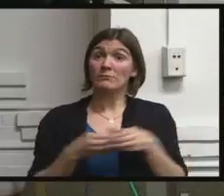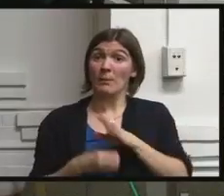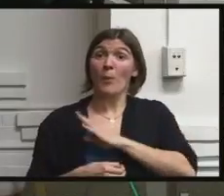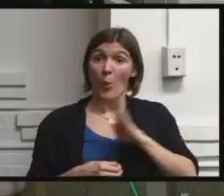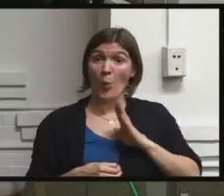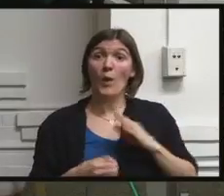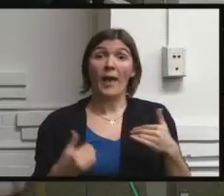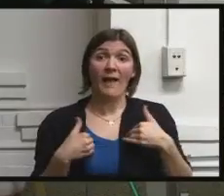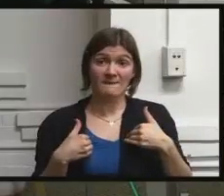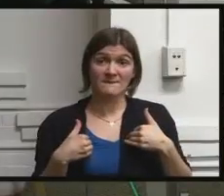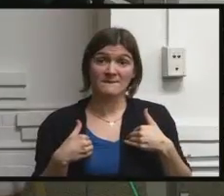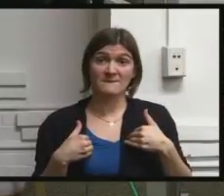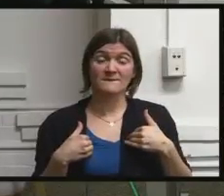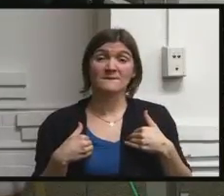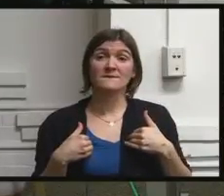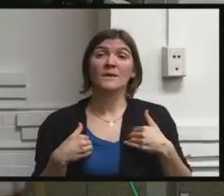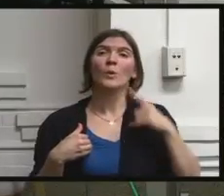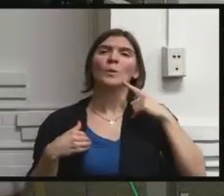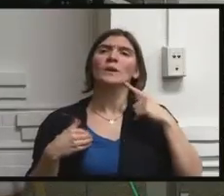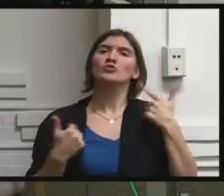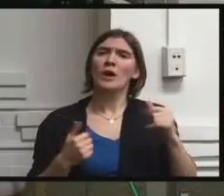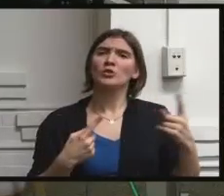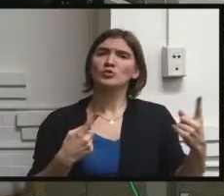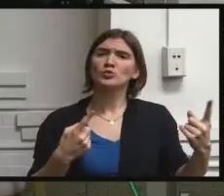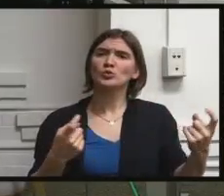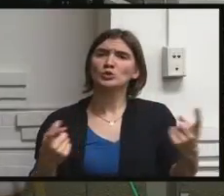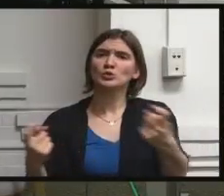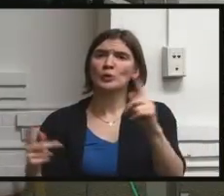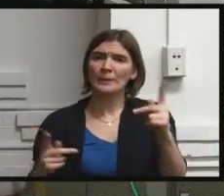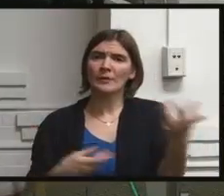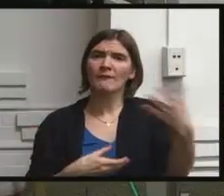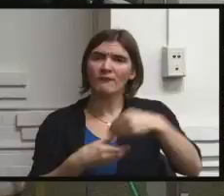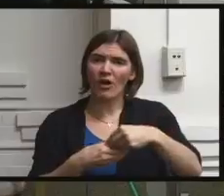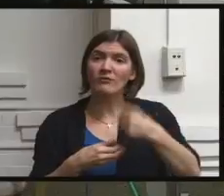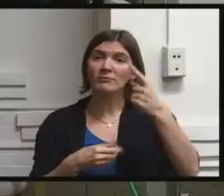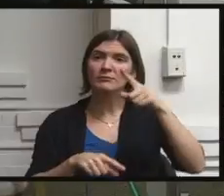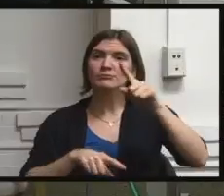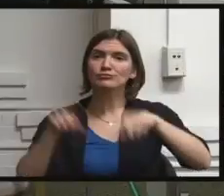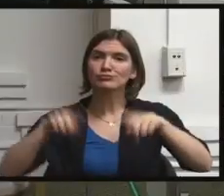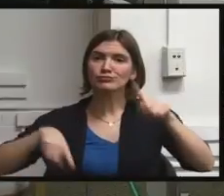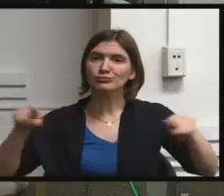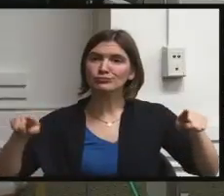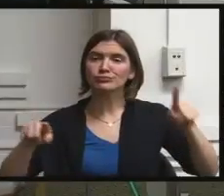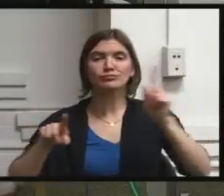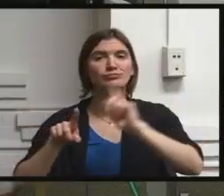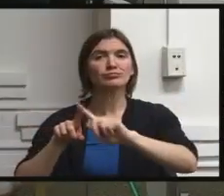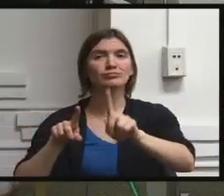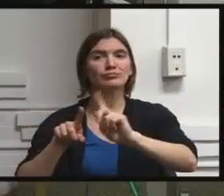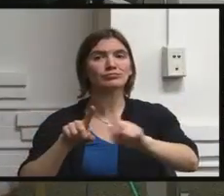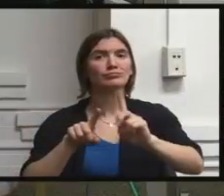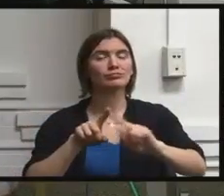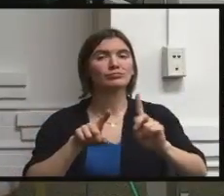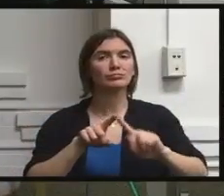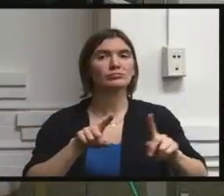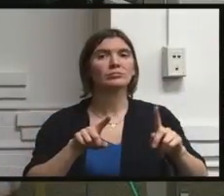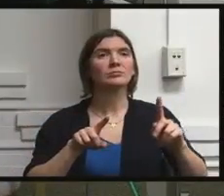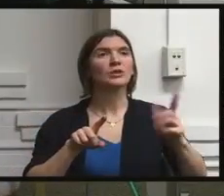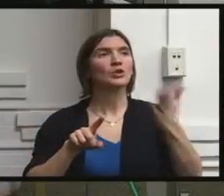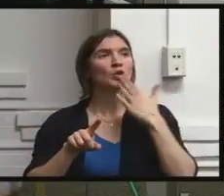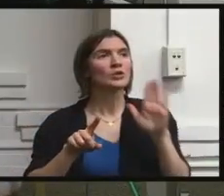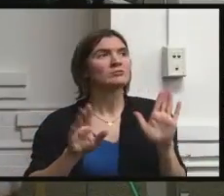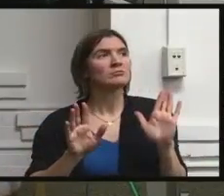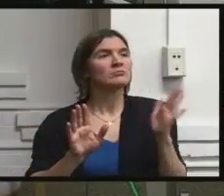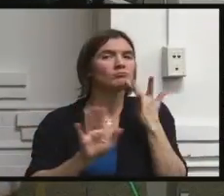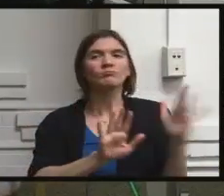have tried to recruit a board that is a very excellent cross-section of